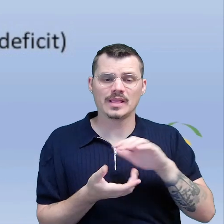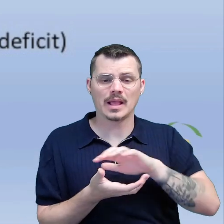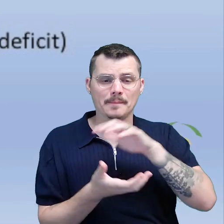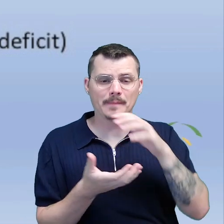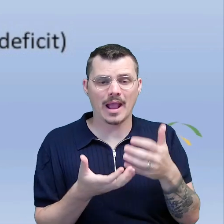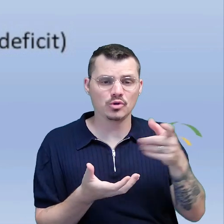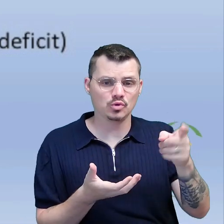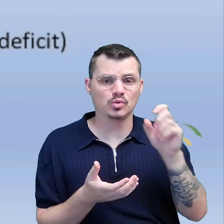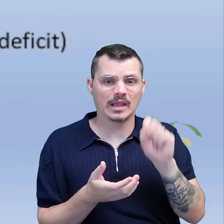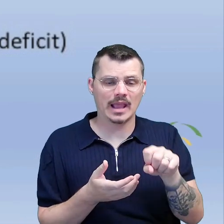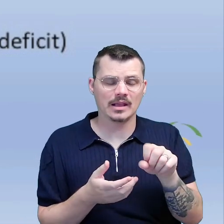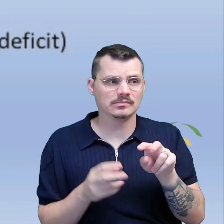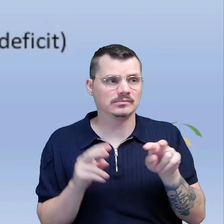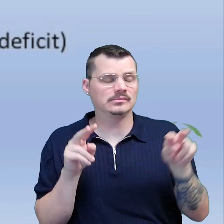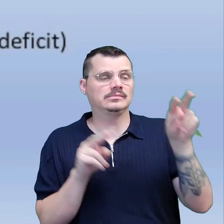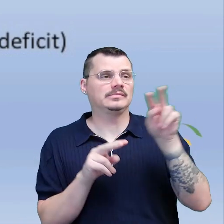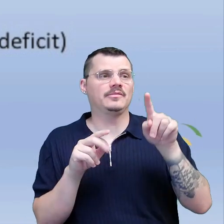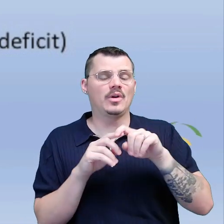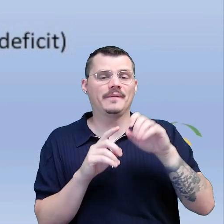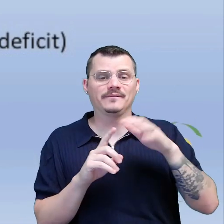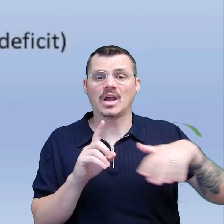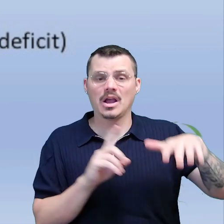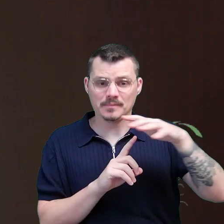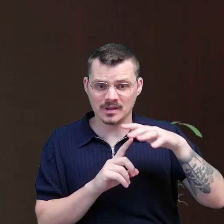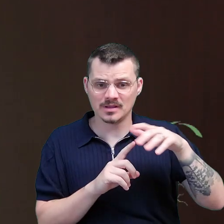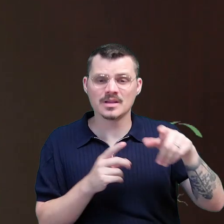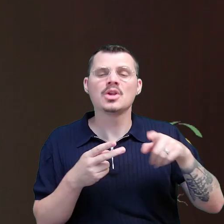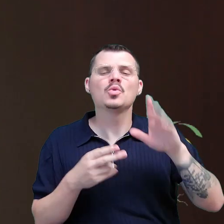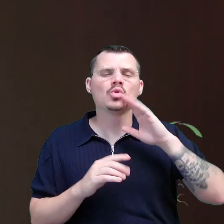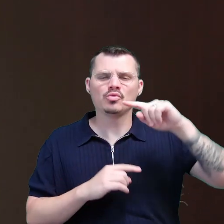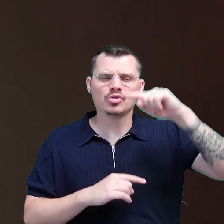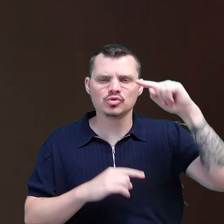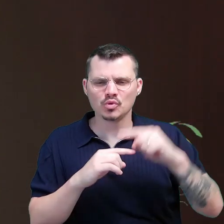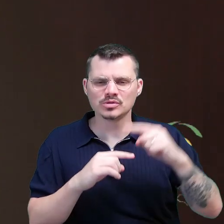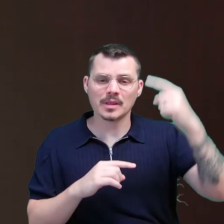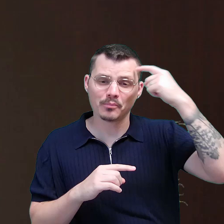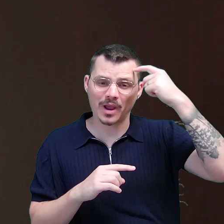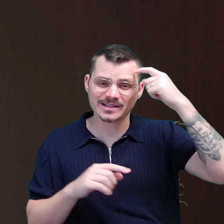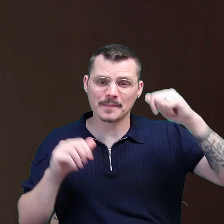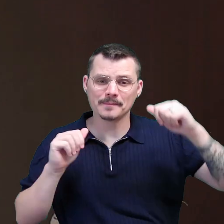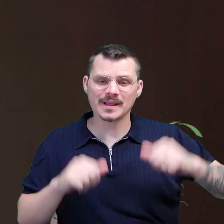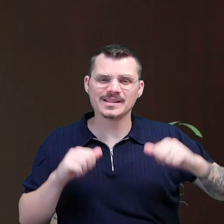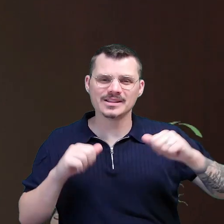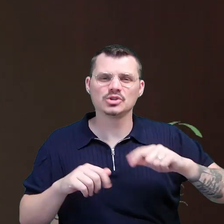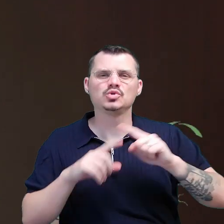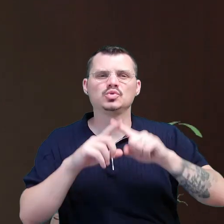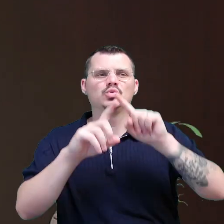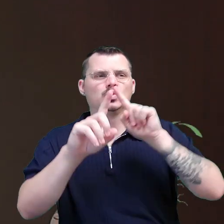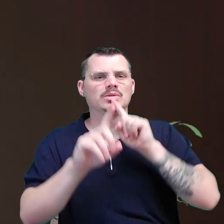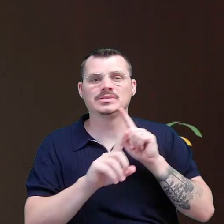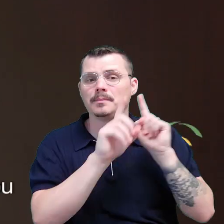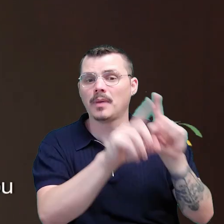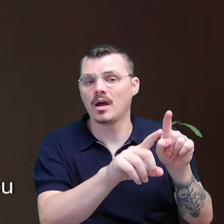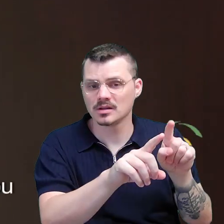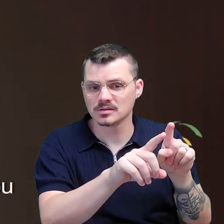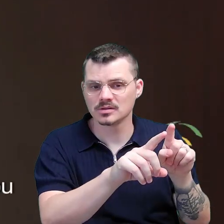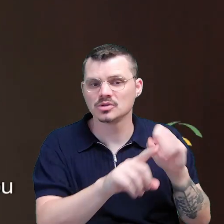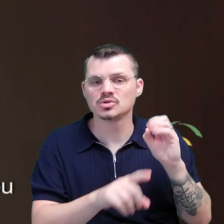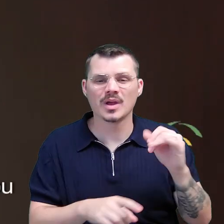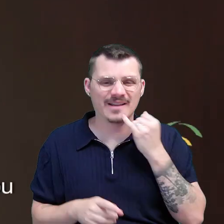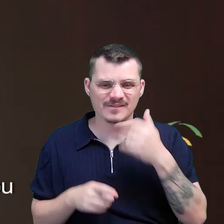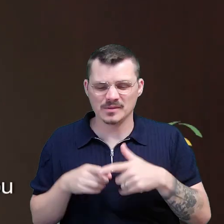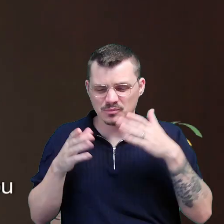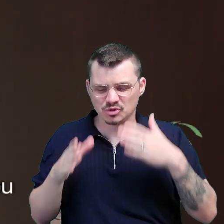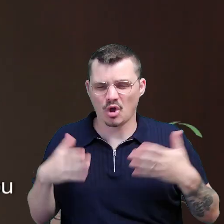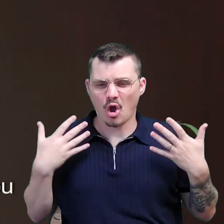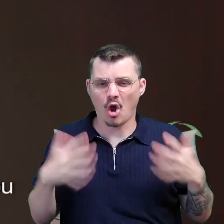you can perceive from your environment, they also reduce the brain's ability to respond. So if